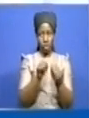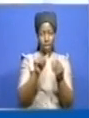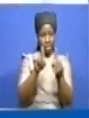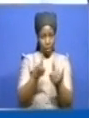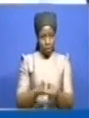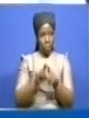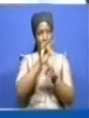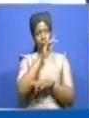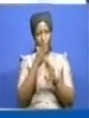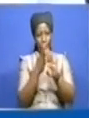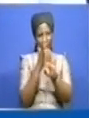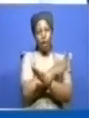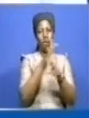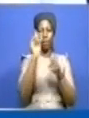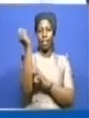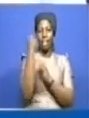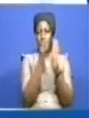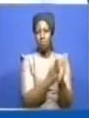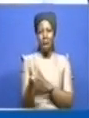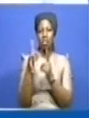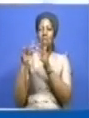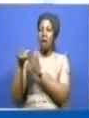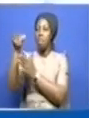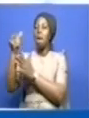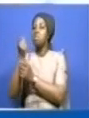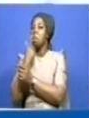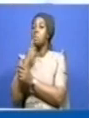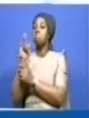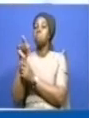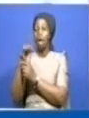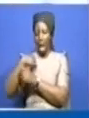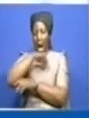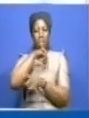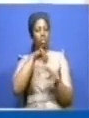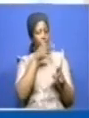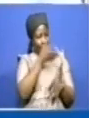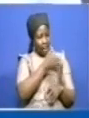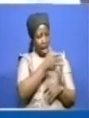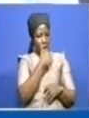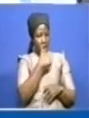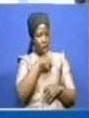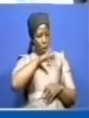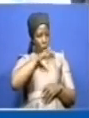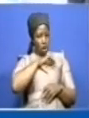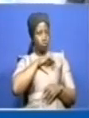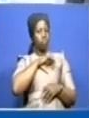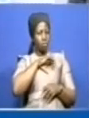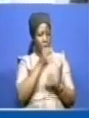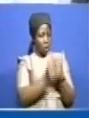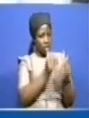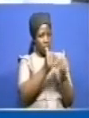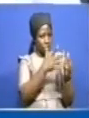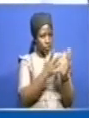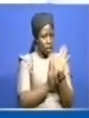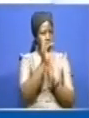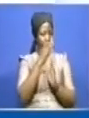was planning to, you know, purchase the vaccines, we still had our very own process of developing our very own vaccine in Kilifi. Just like